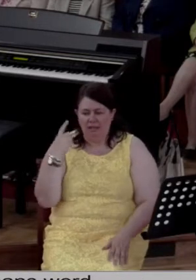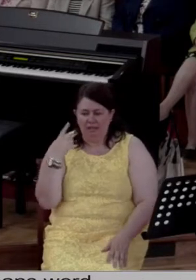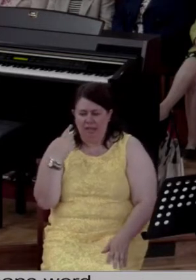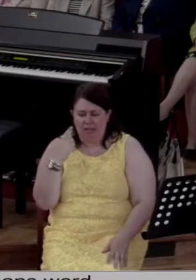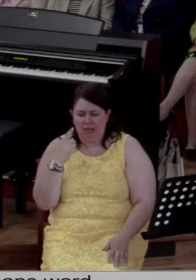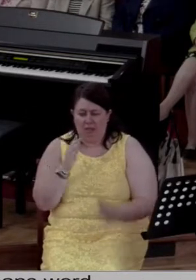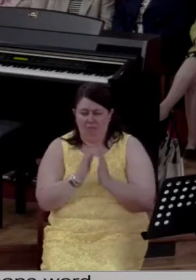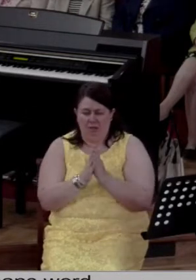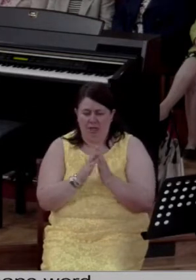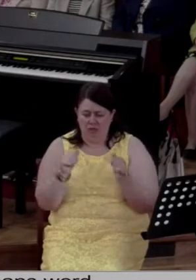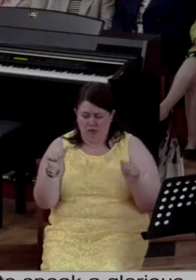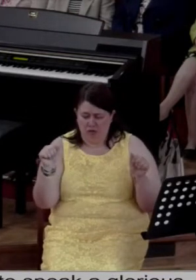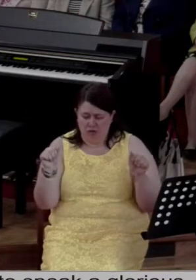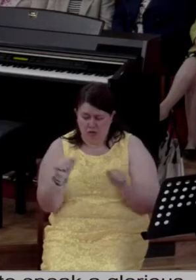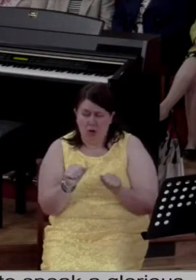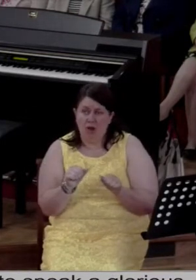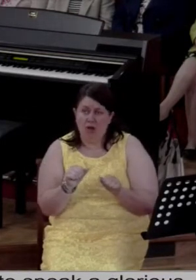too short.